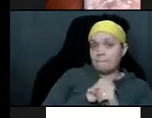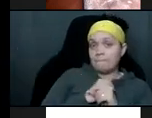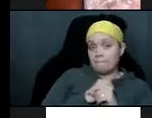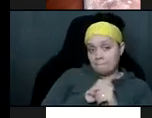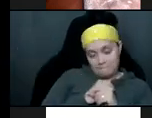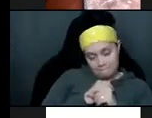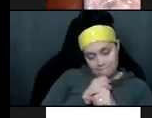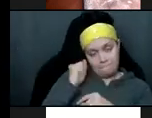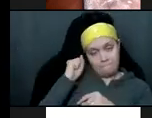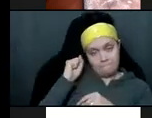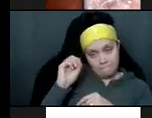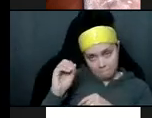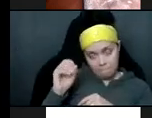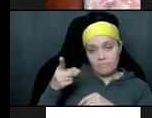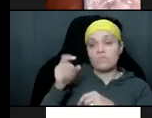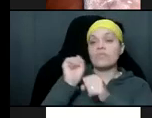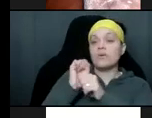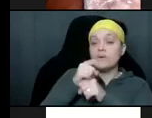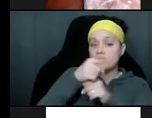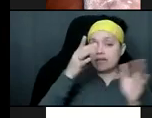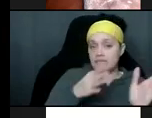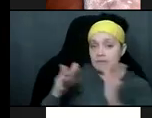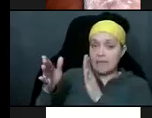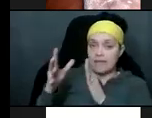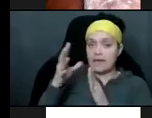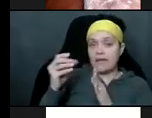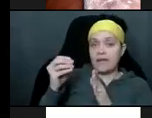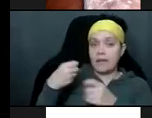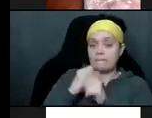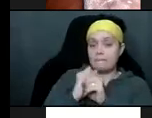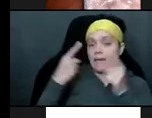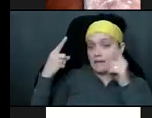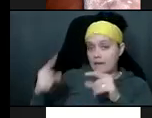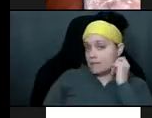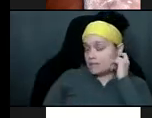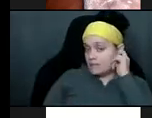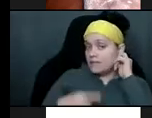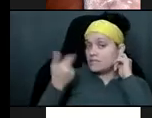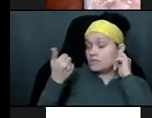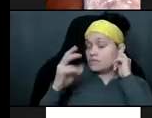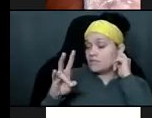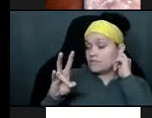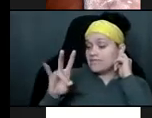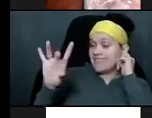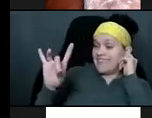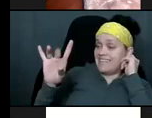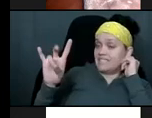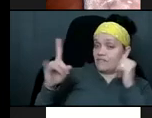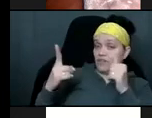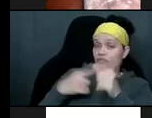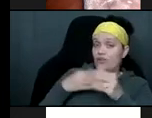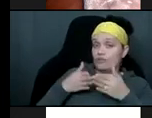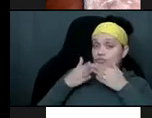So they worked on this plan and made it happen. So in 1787, their first